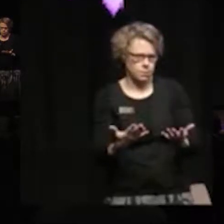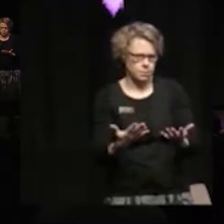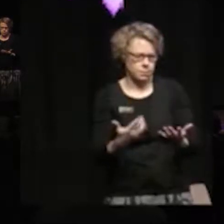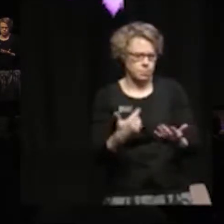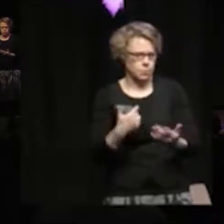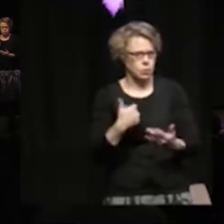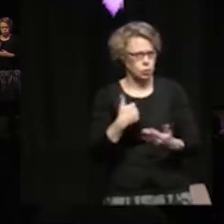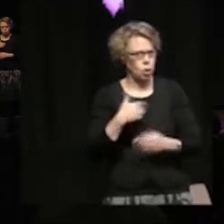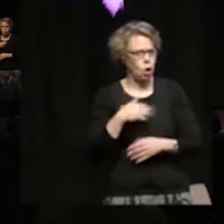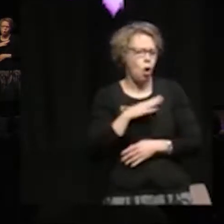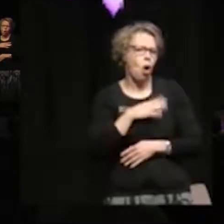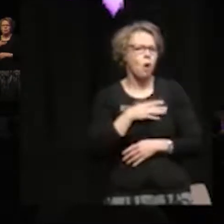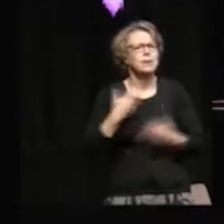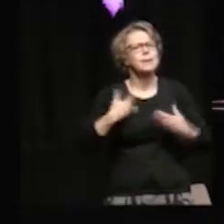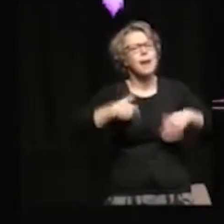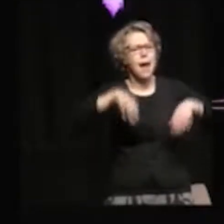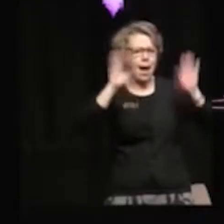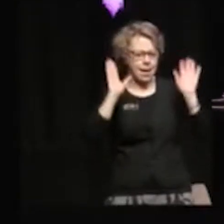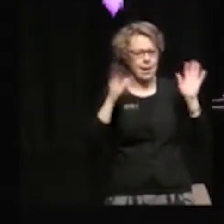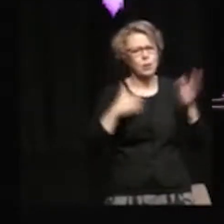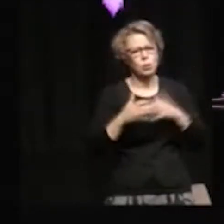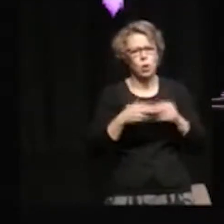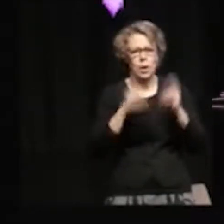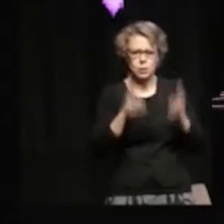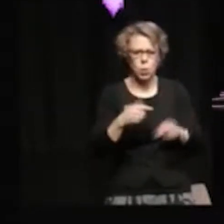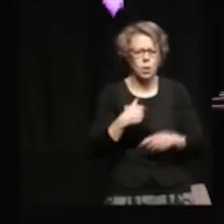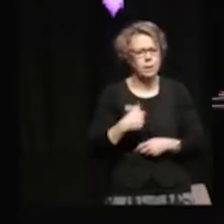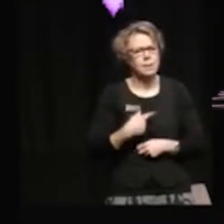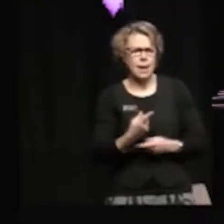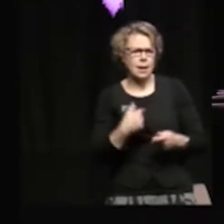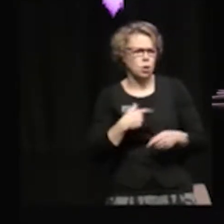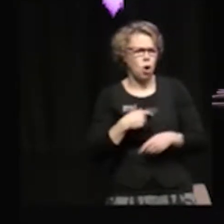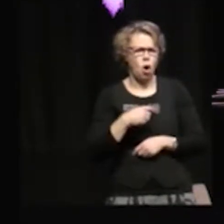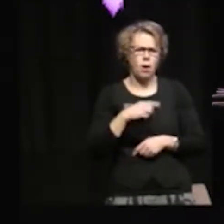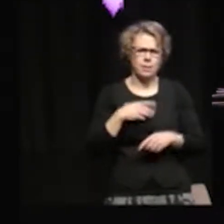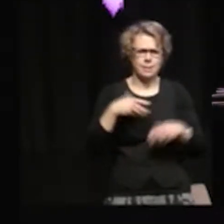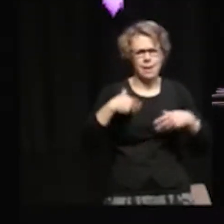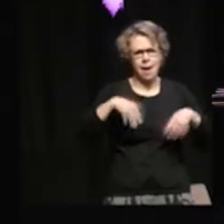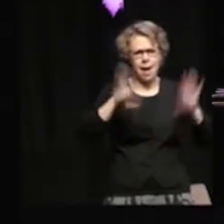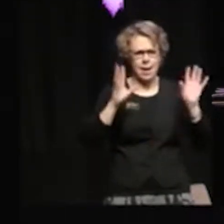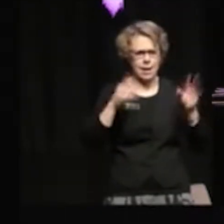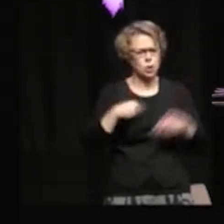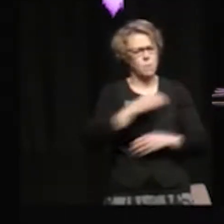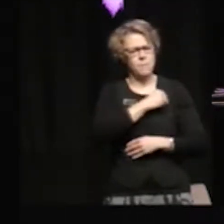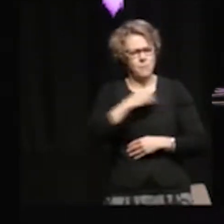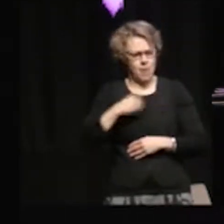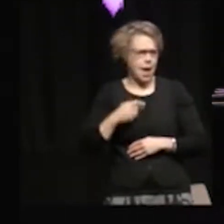privileges, and I use the word loosely. It's one of the privileges I have as the conferencier.